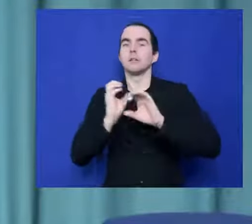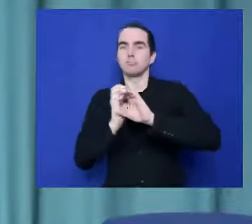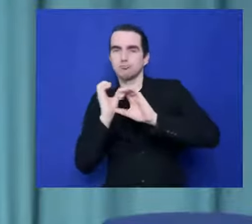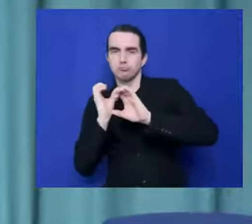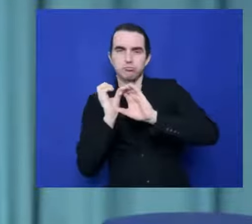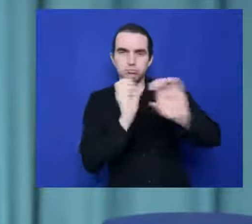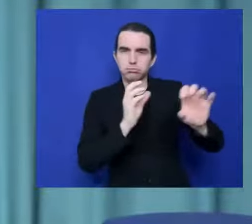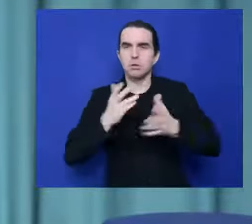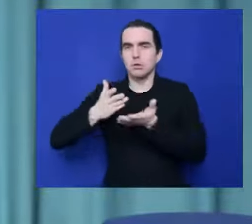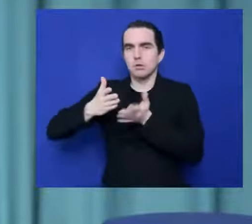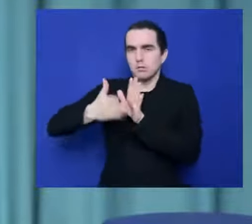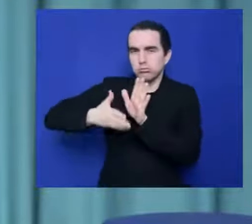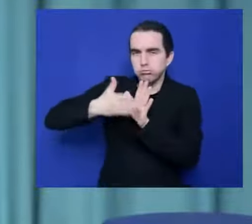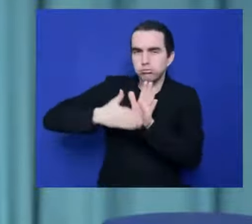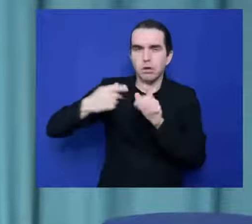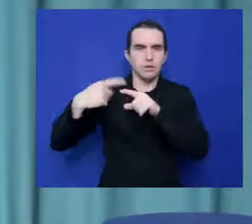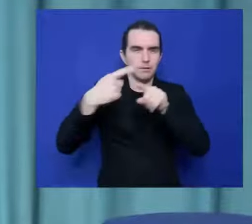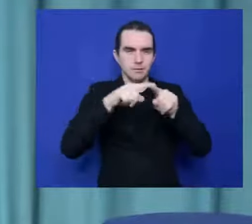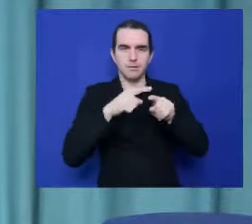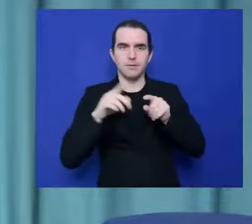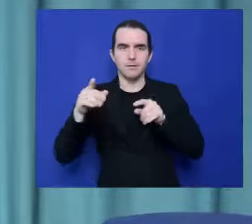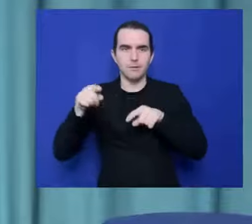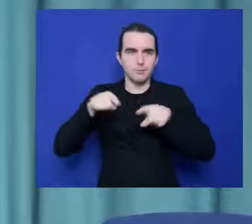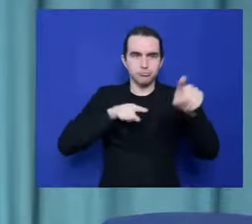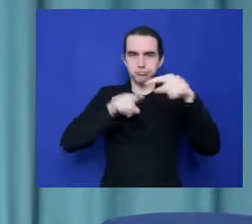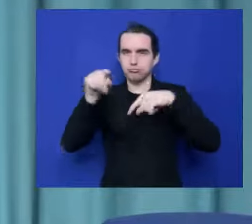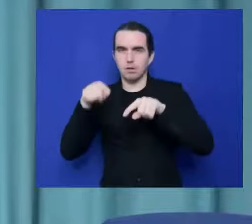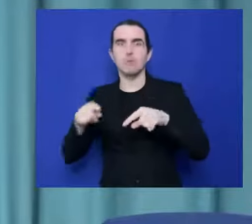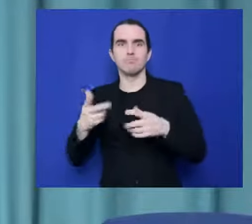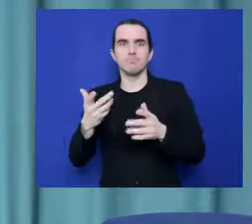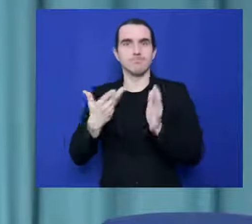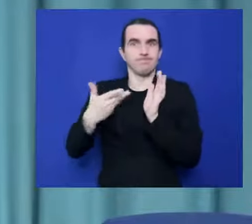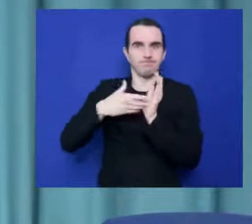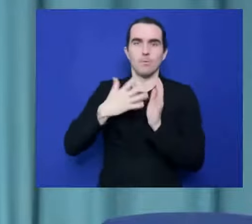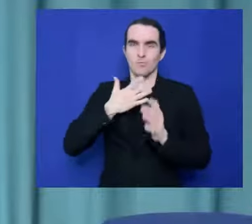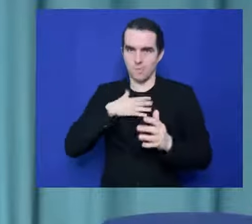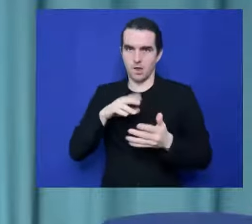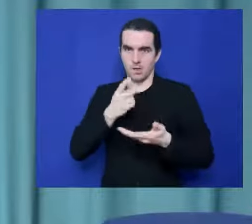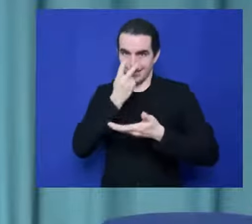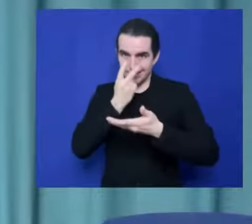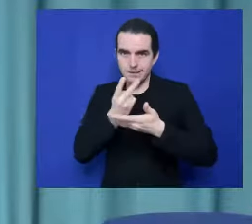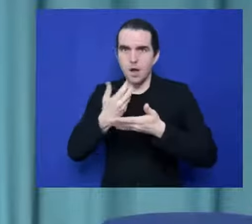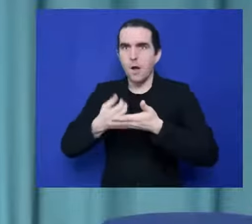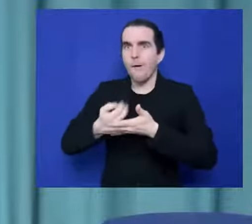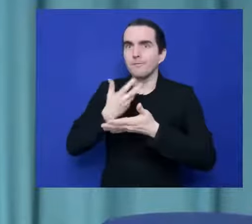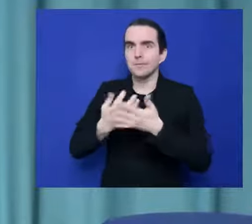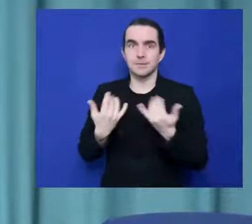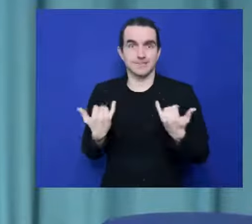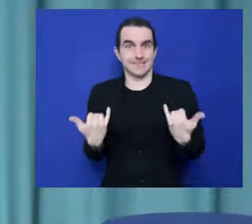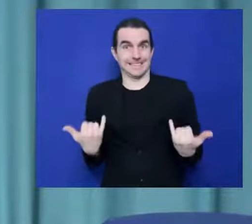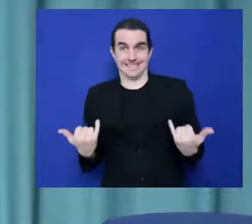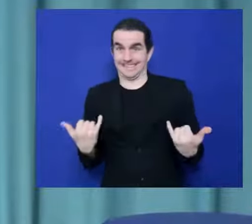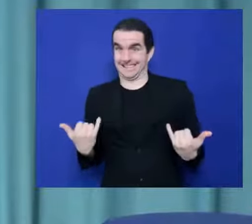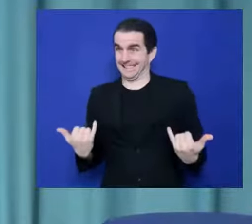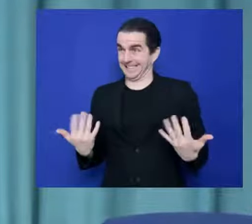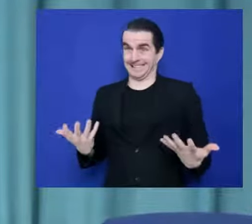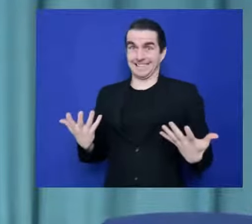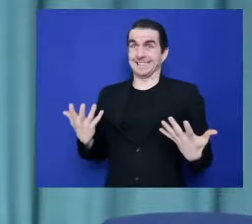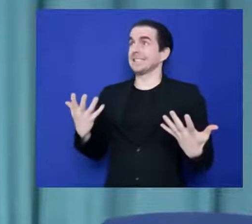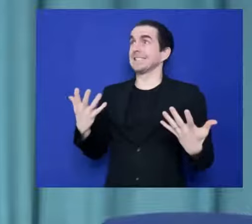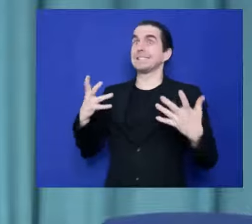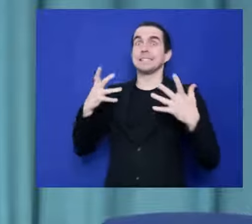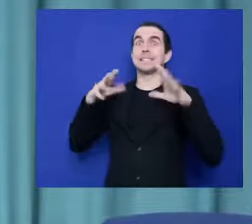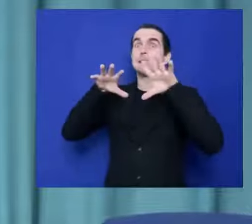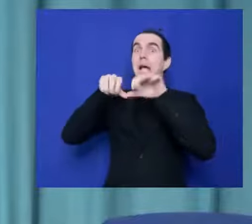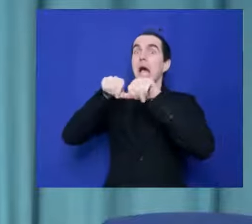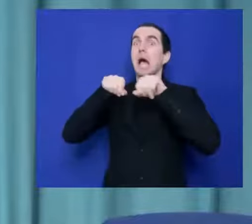regarding the expected arrival time, and also any kind of incident might occur in the network.